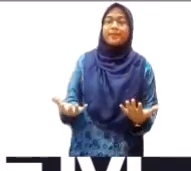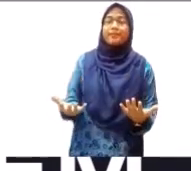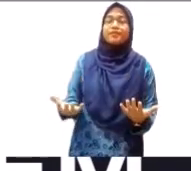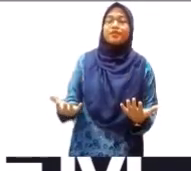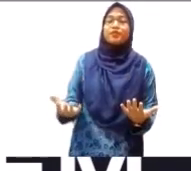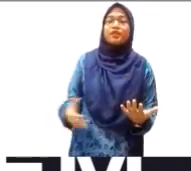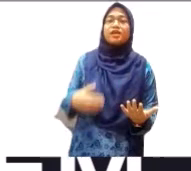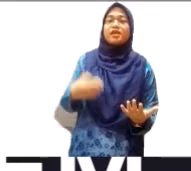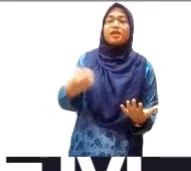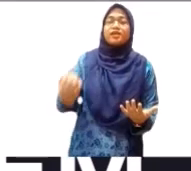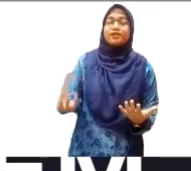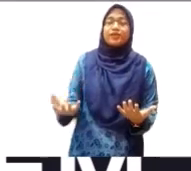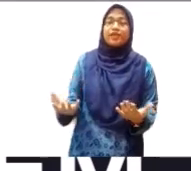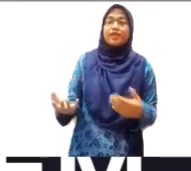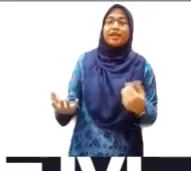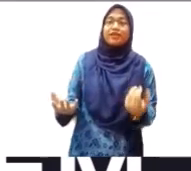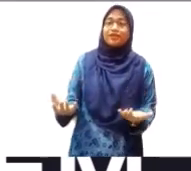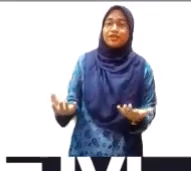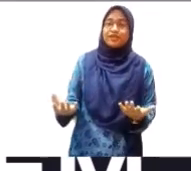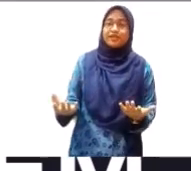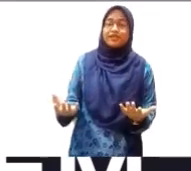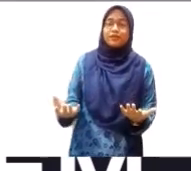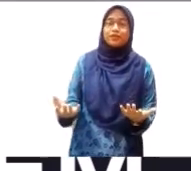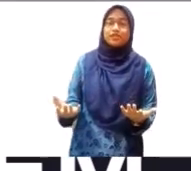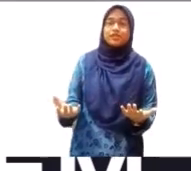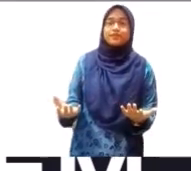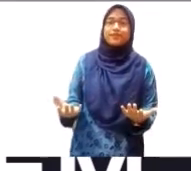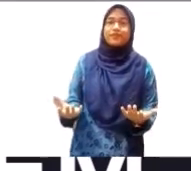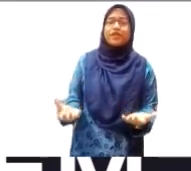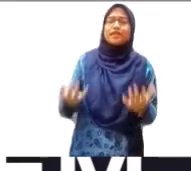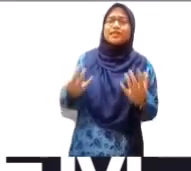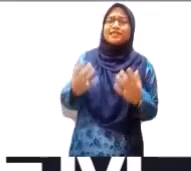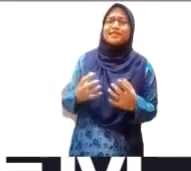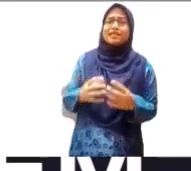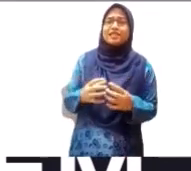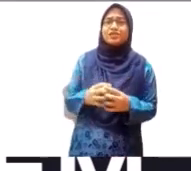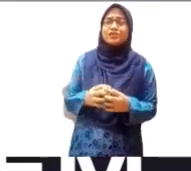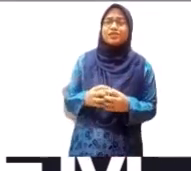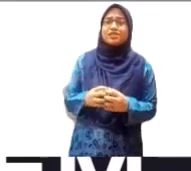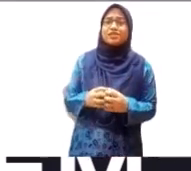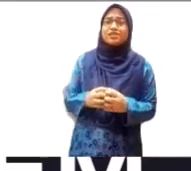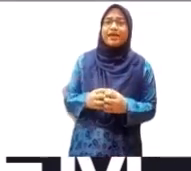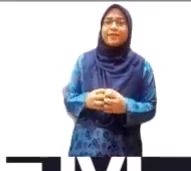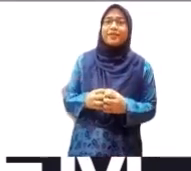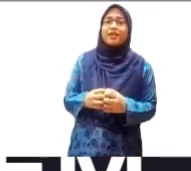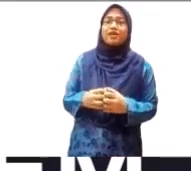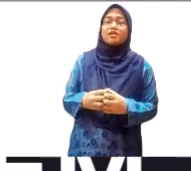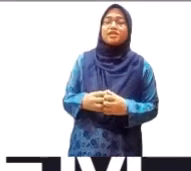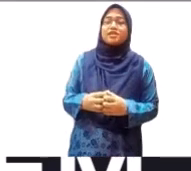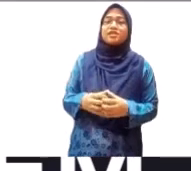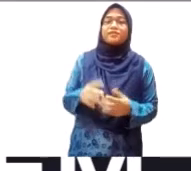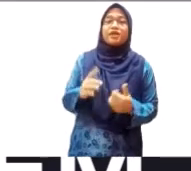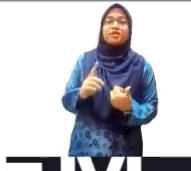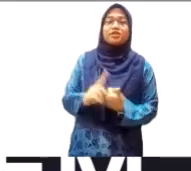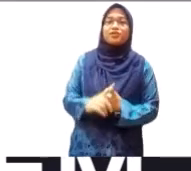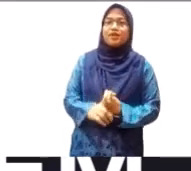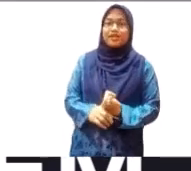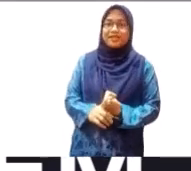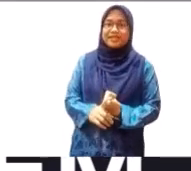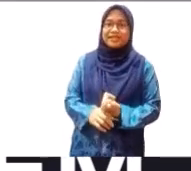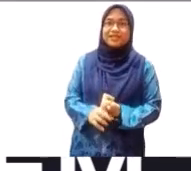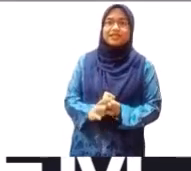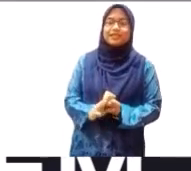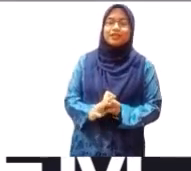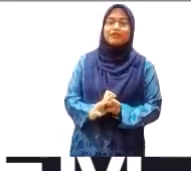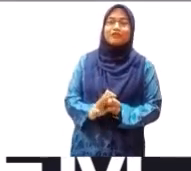gap between hearing and non-hearing individuals. These issues in the gap are such parents who are